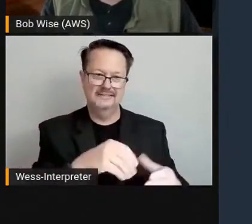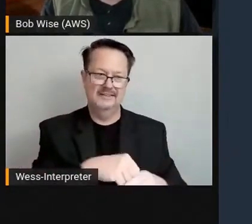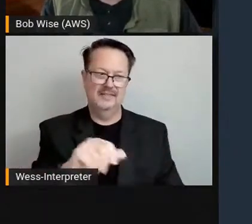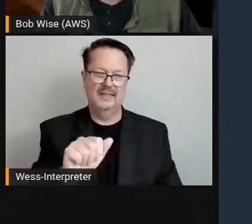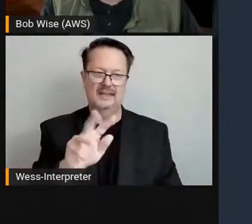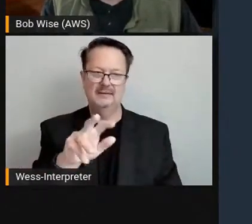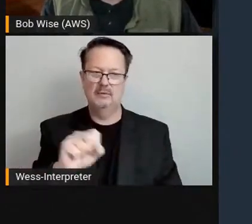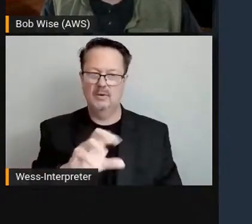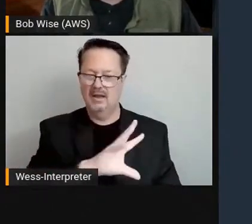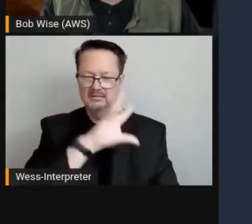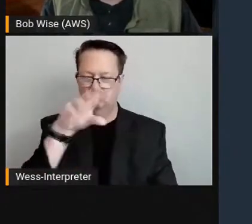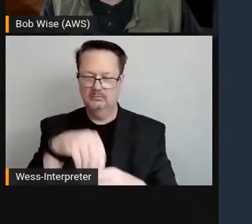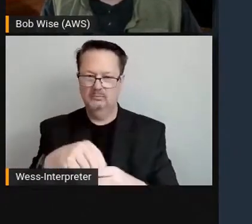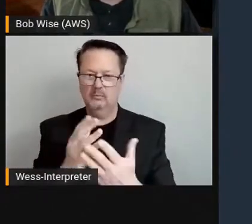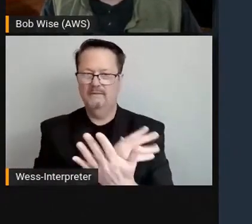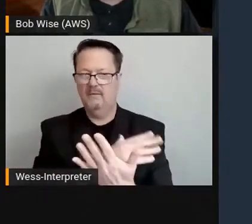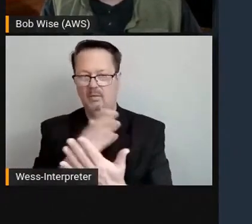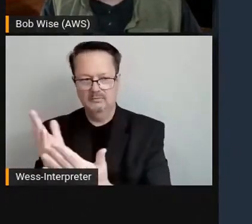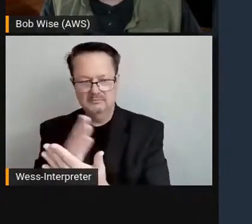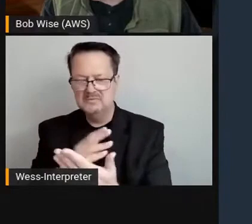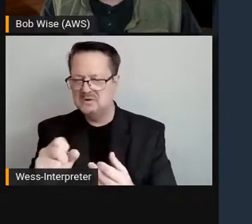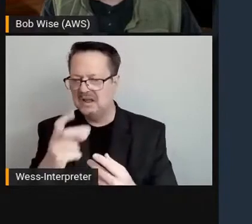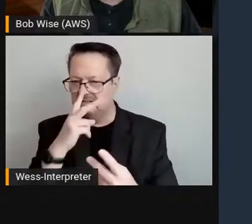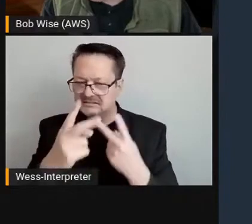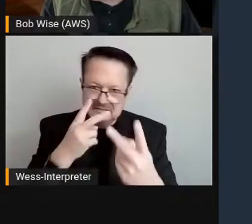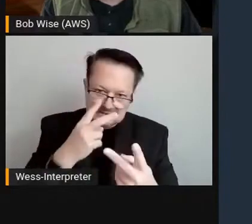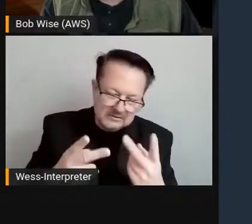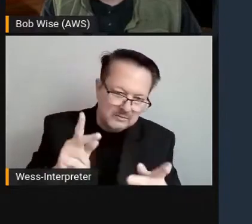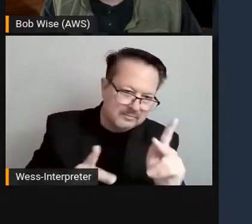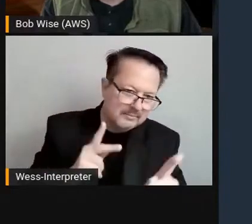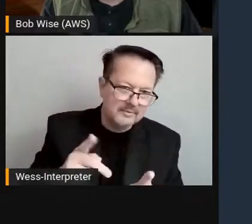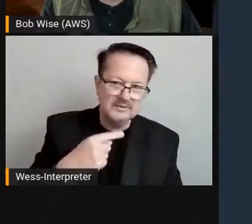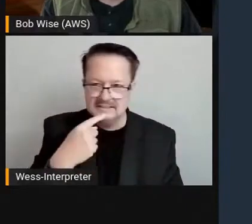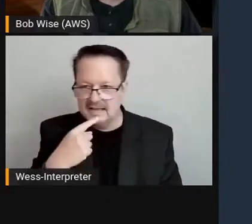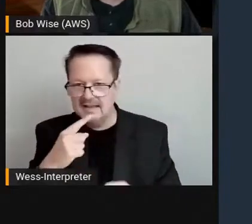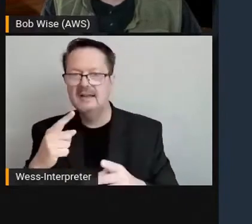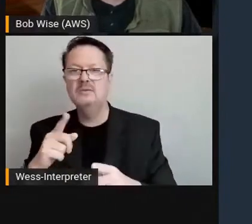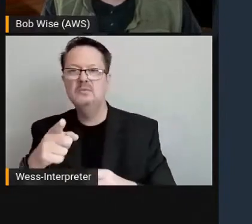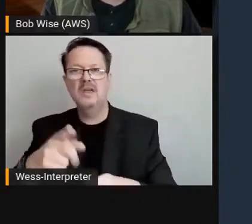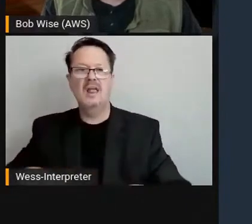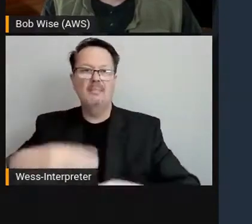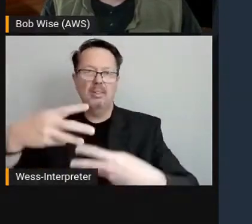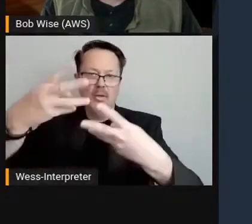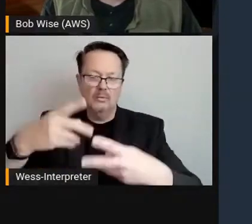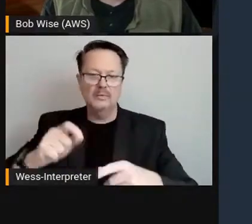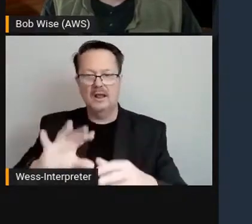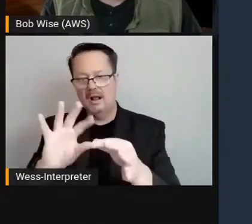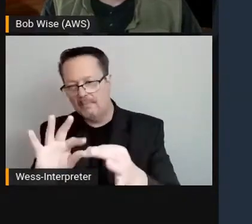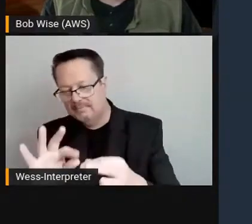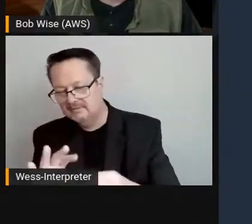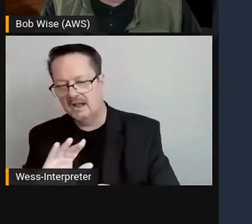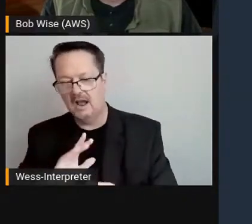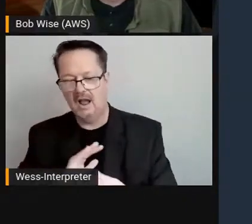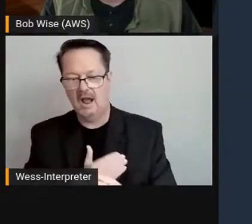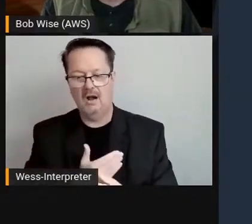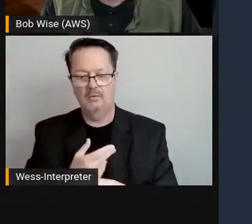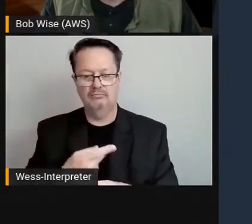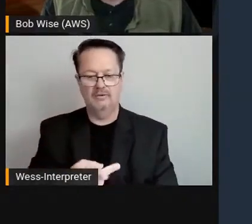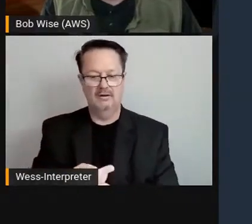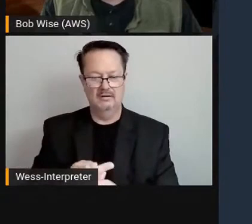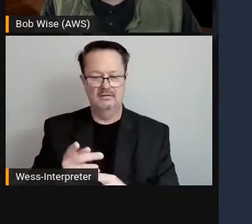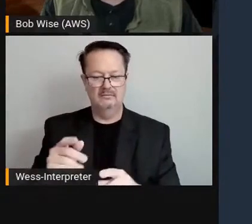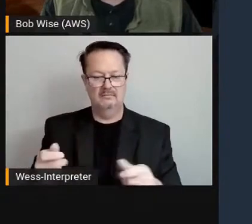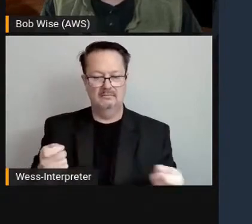portfolio. You can see what people are saying, upvote and comment on things. Our product management team is deeply engaged in